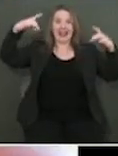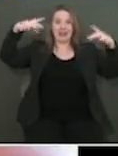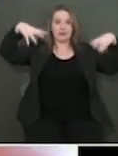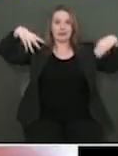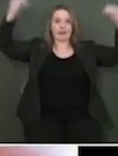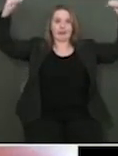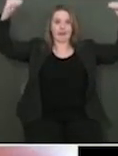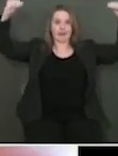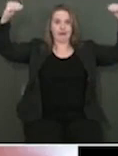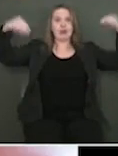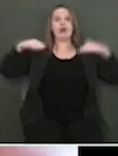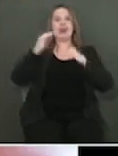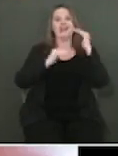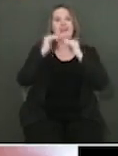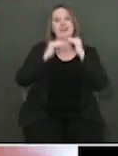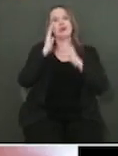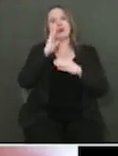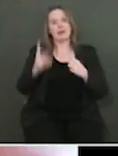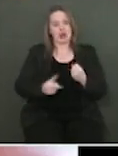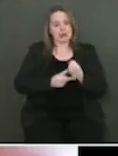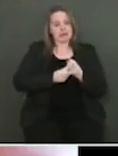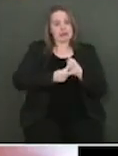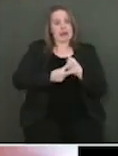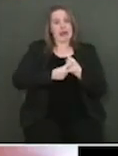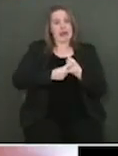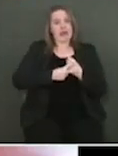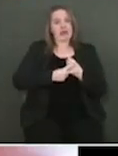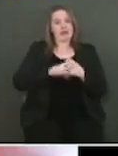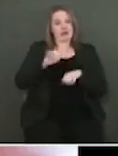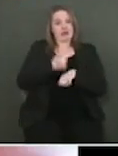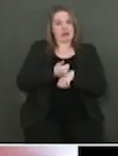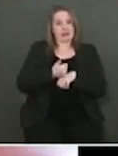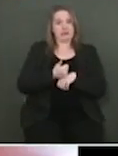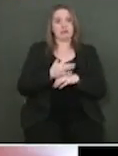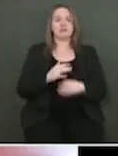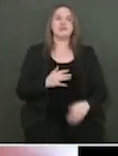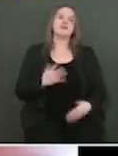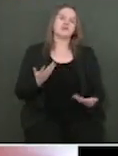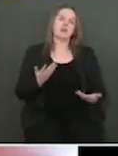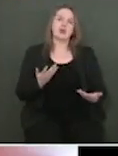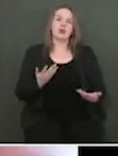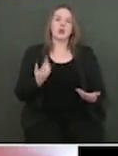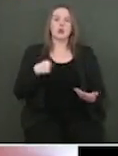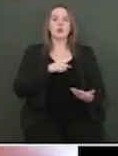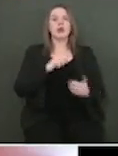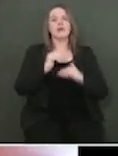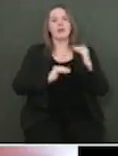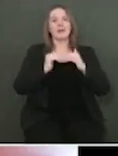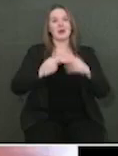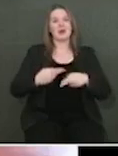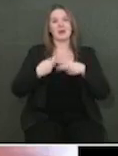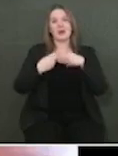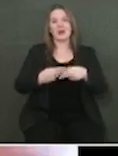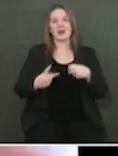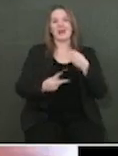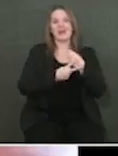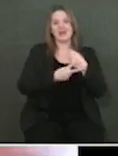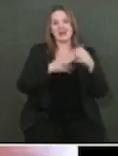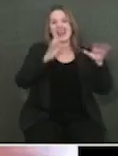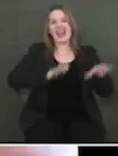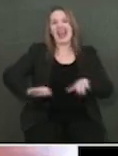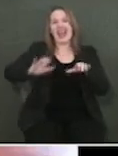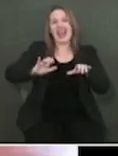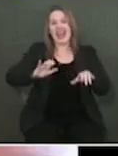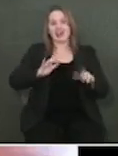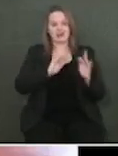building on conservation mode. And we've actually built up what we call a conservation action network.